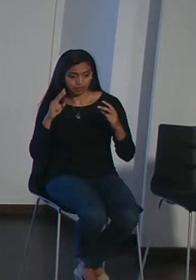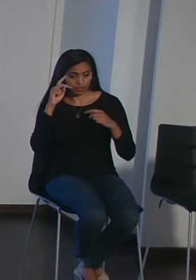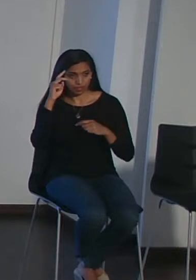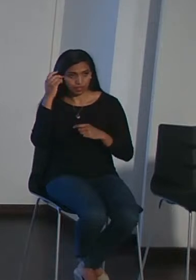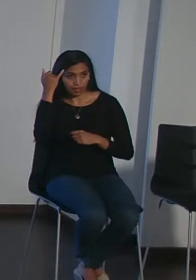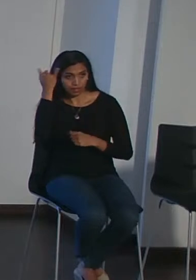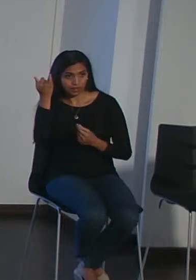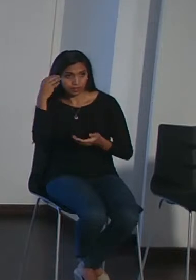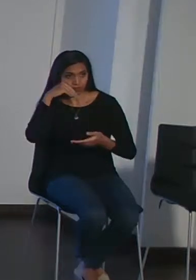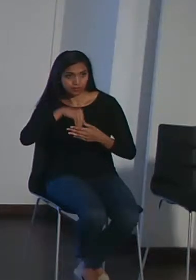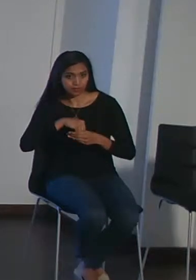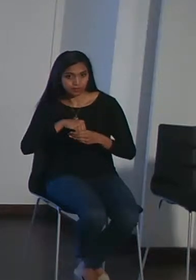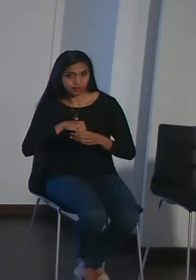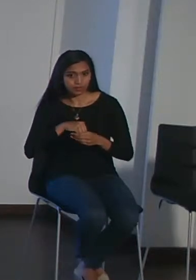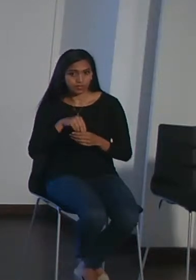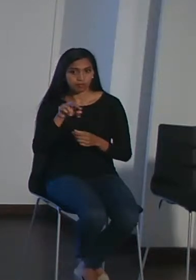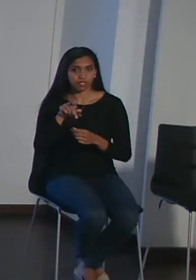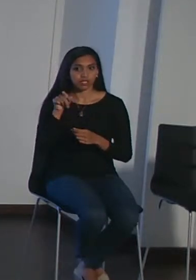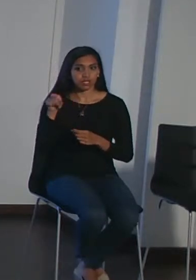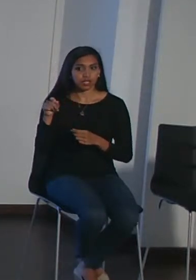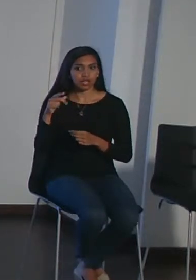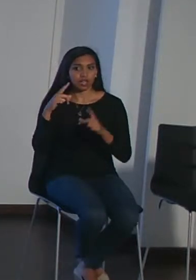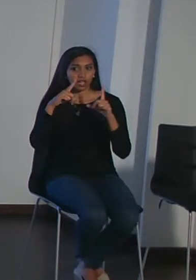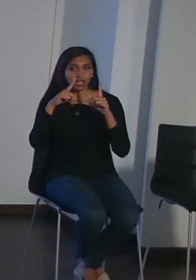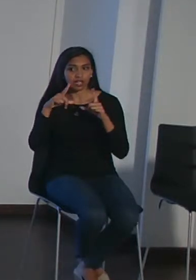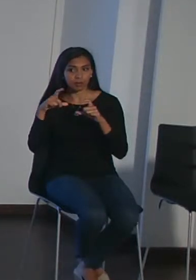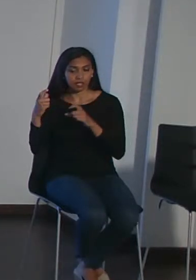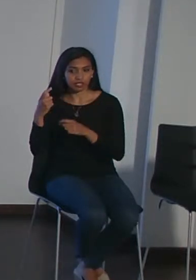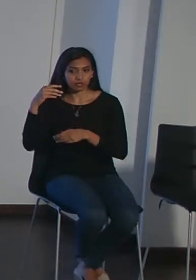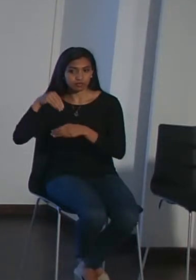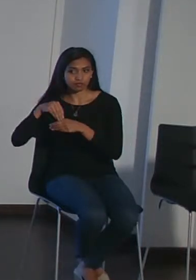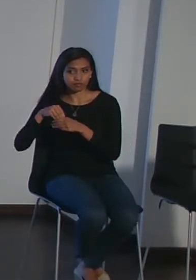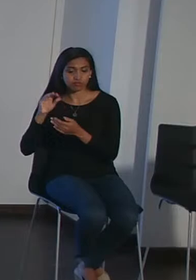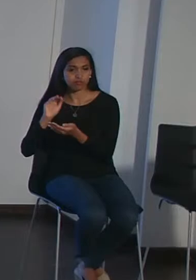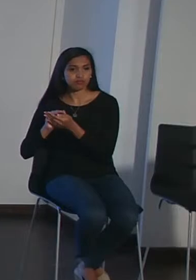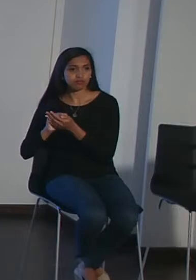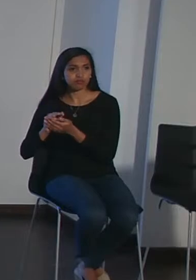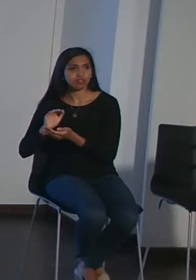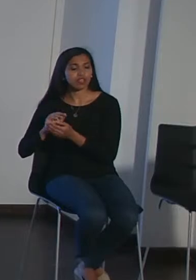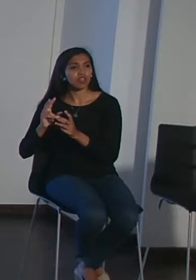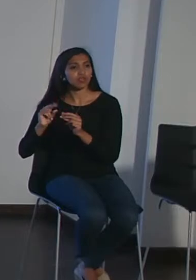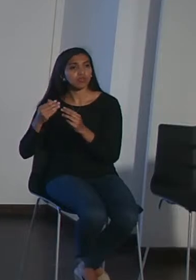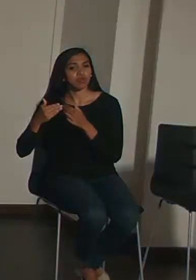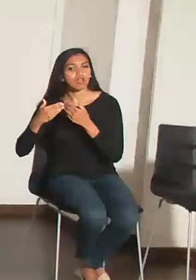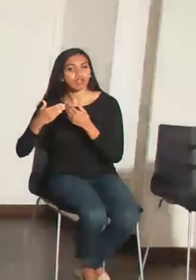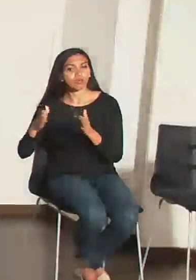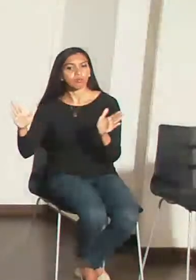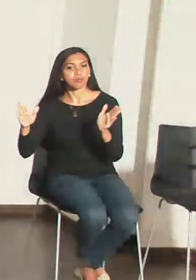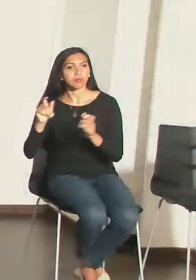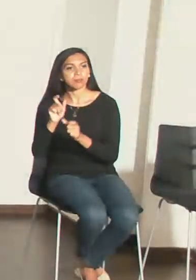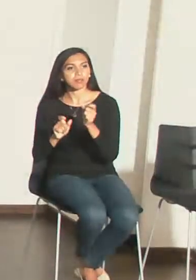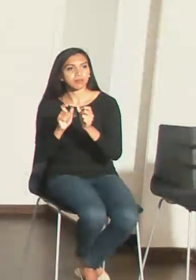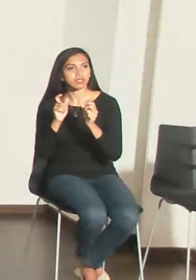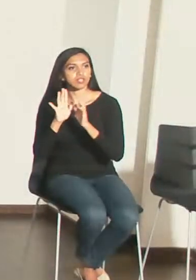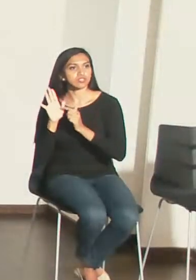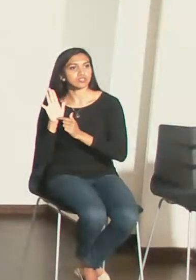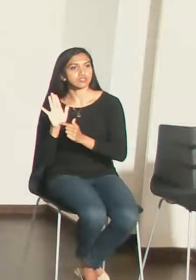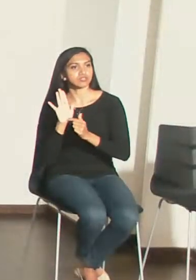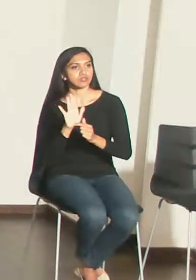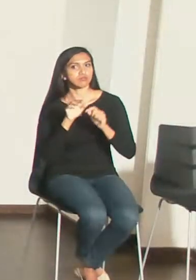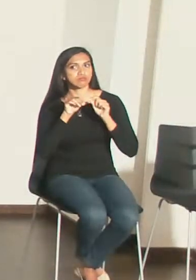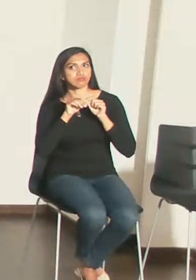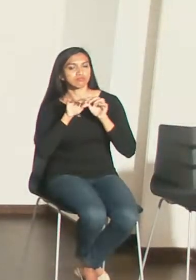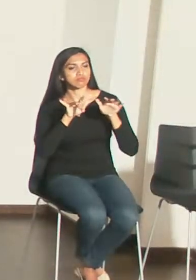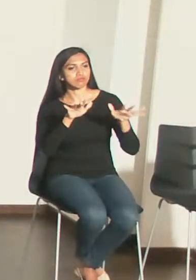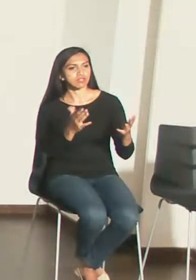thinking of what would it mean to put those images out there without holding them back, and how difficult it was. It is to think